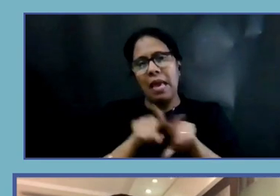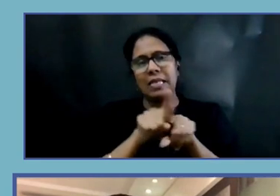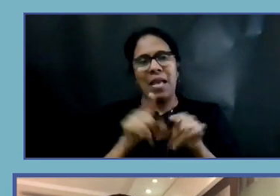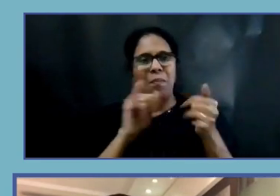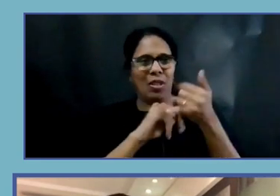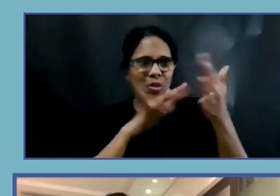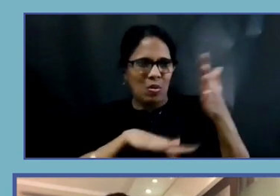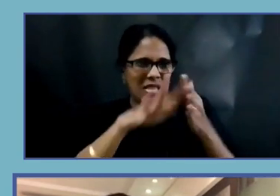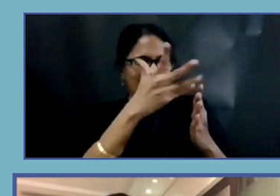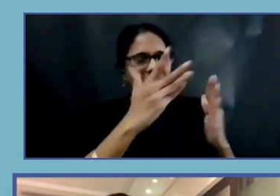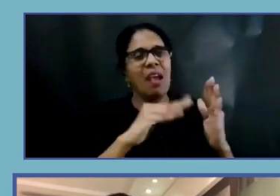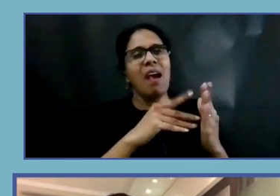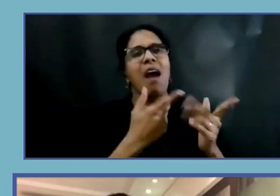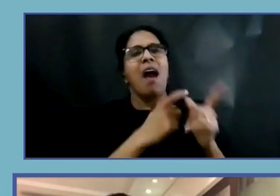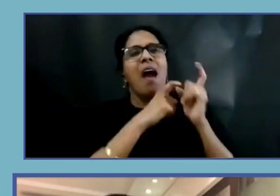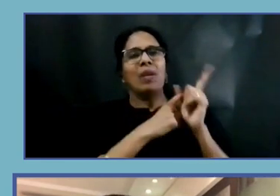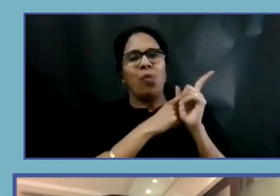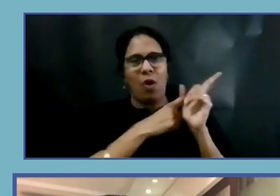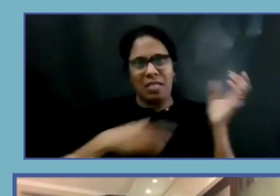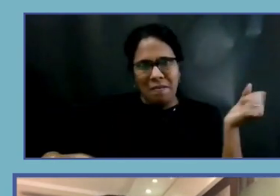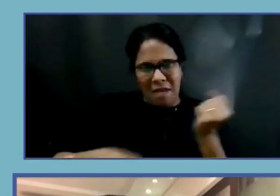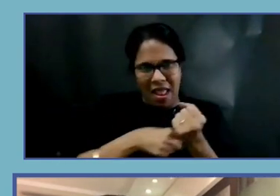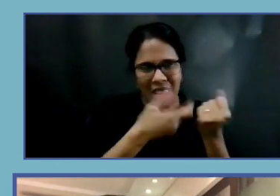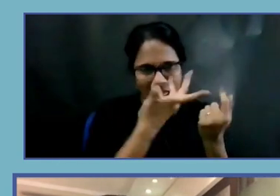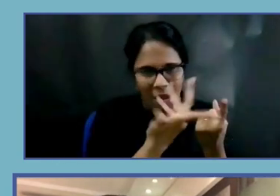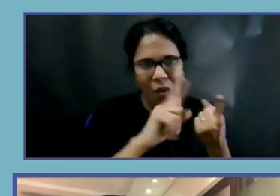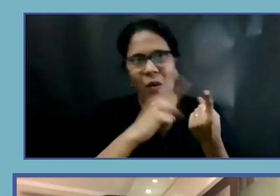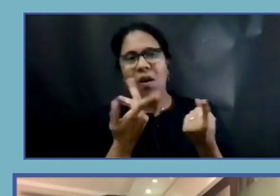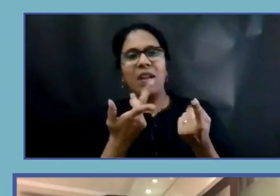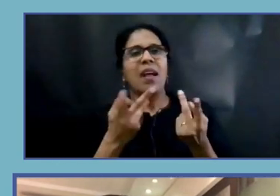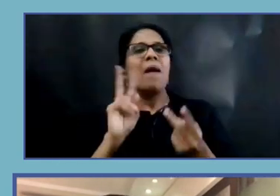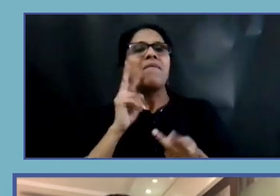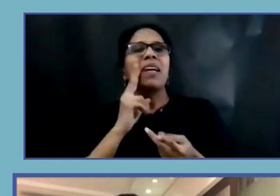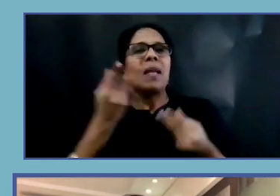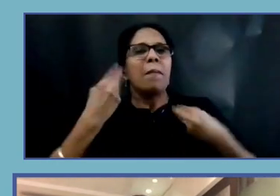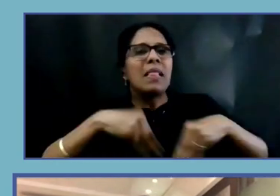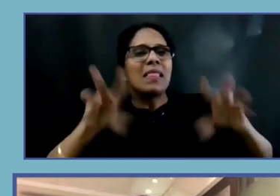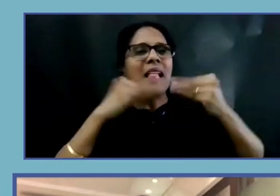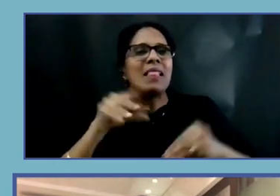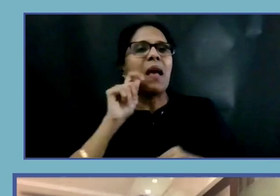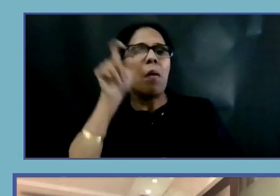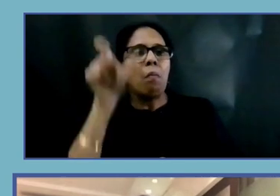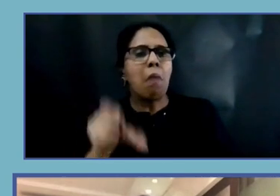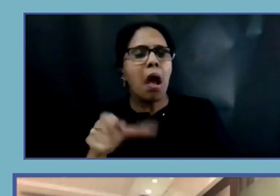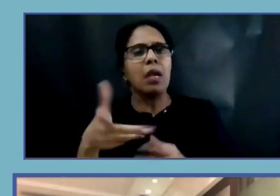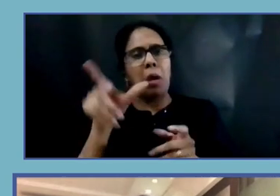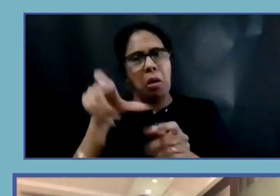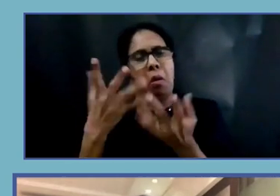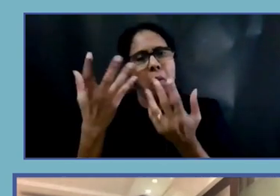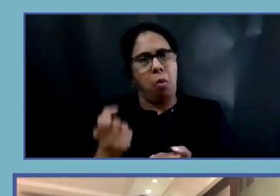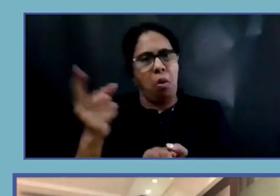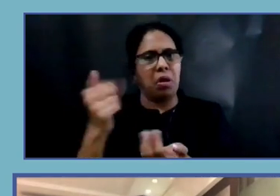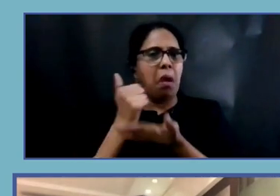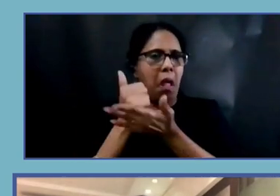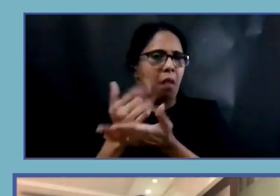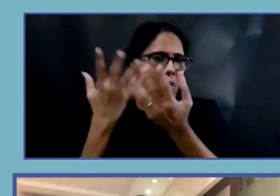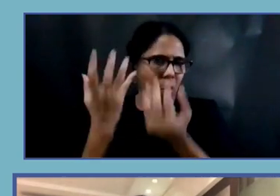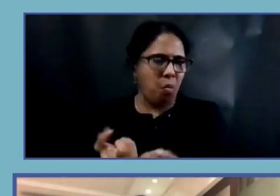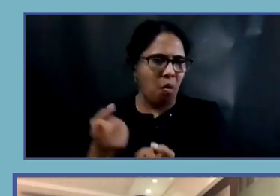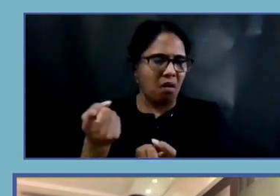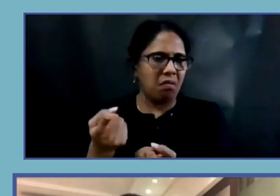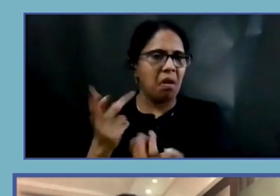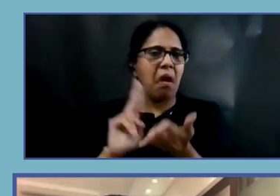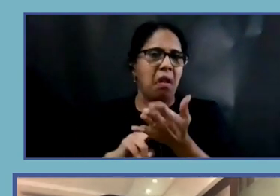watchman, maybe a vegetable vendor outside your society, who needs some kind of help, but he has